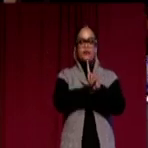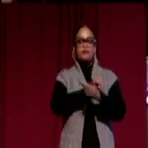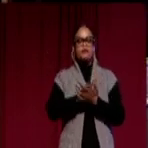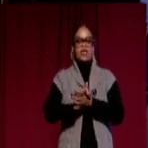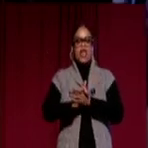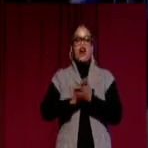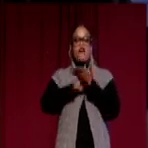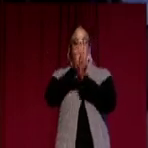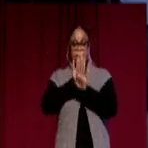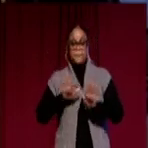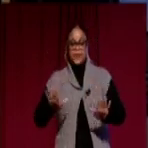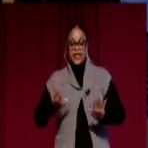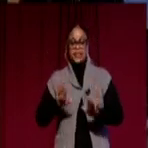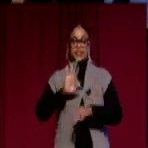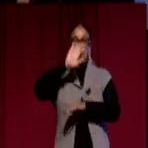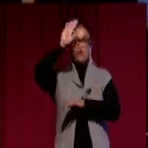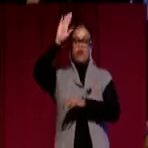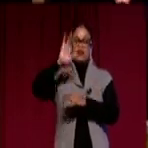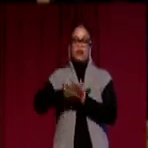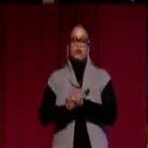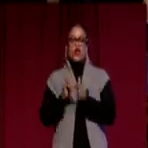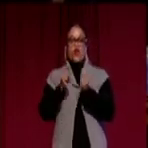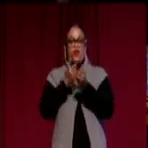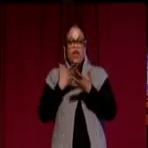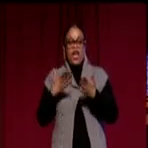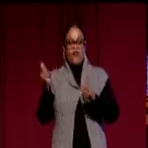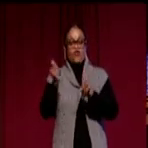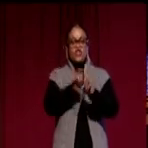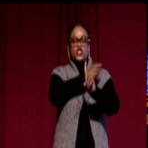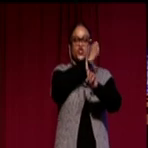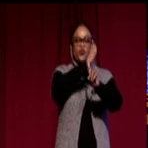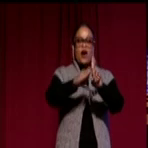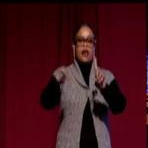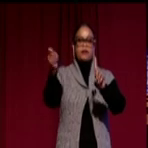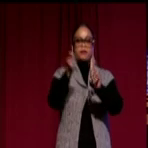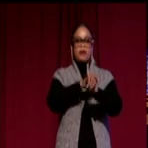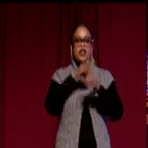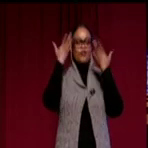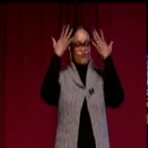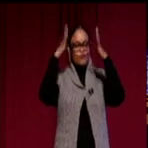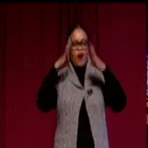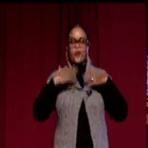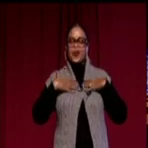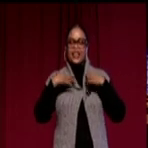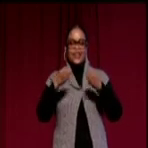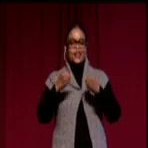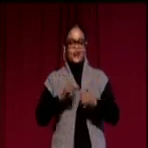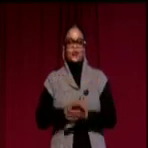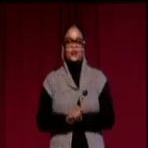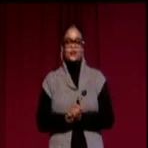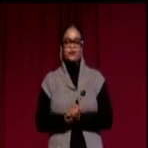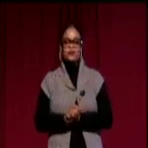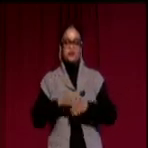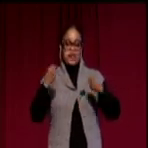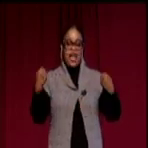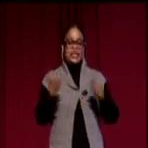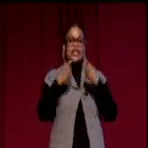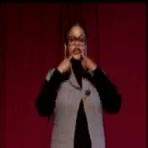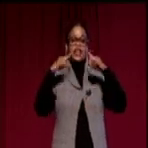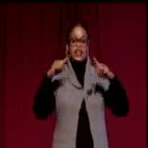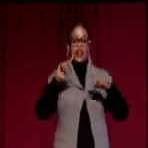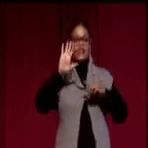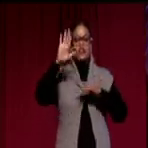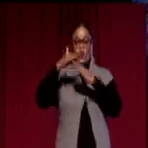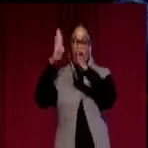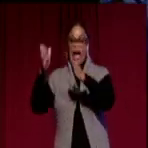of our peace is upon him. And with every stripe, you're already healed. I dare you to declare it over